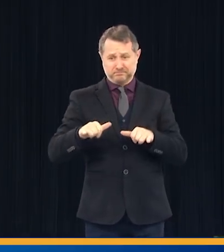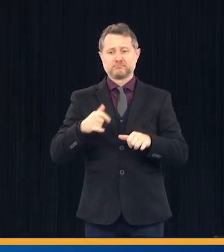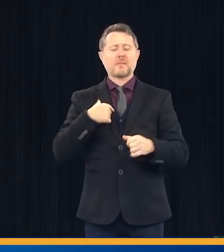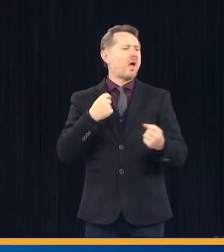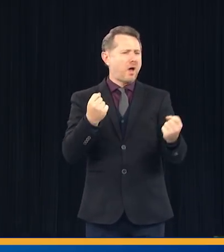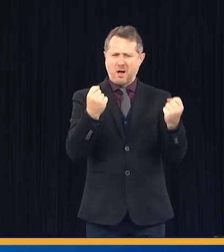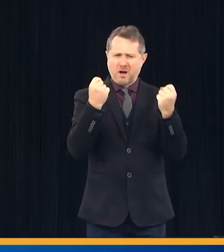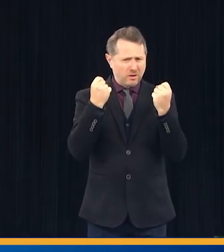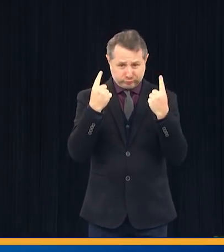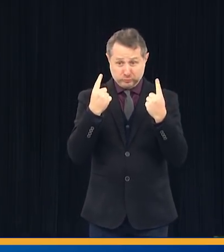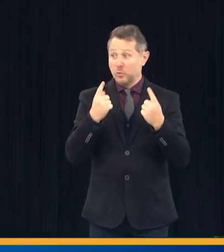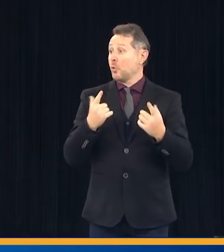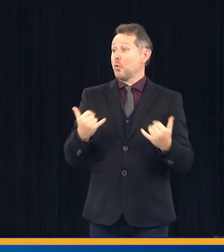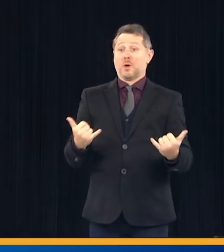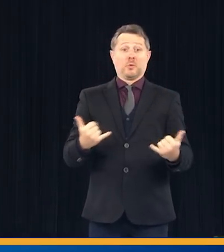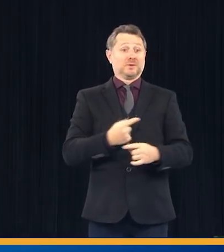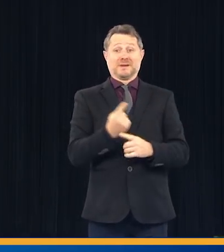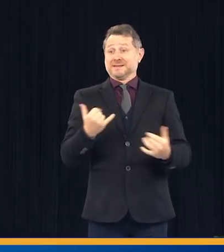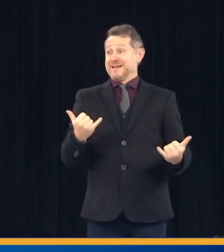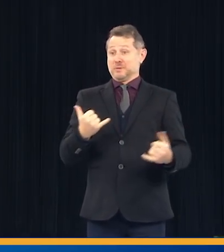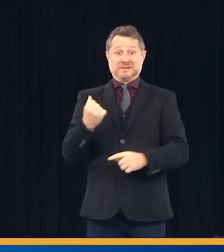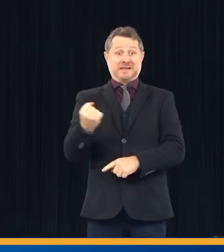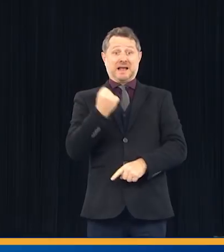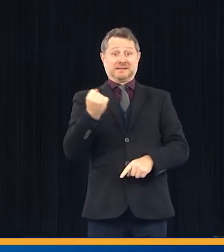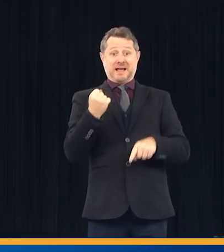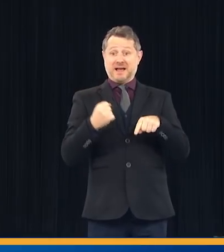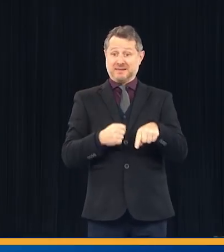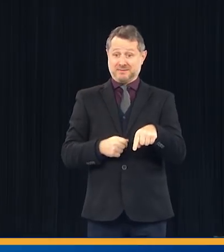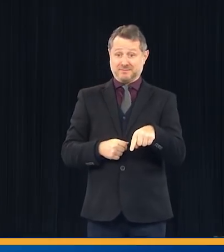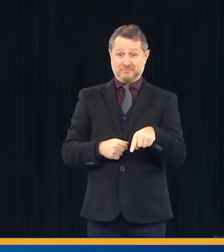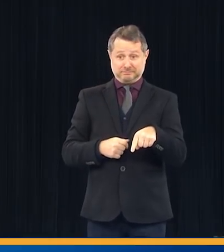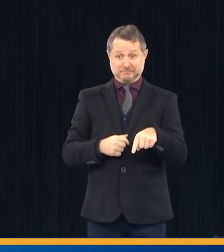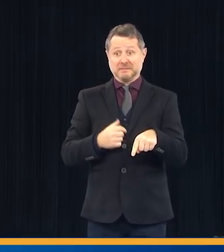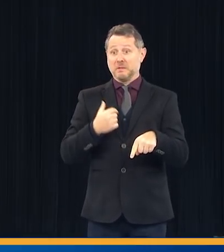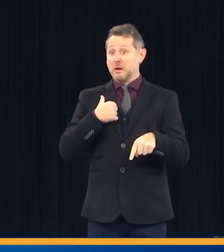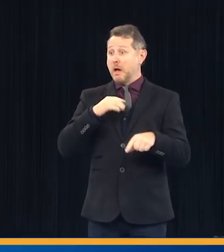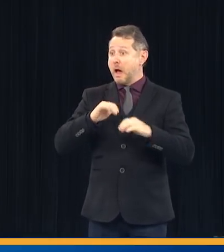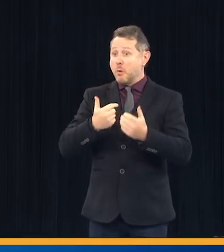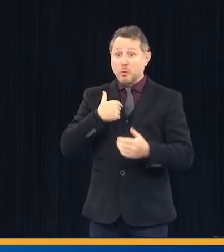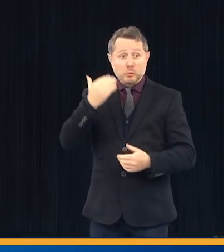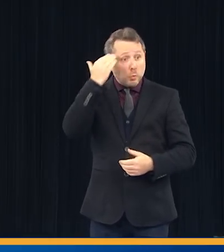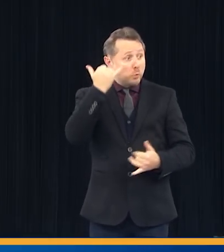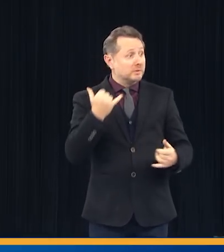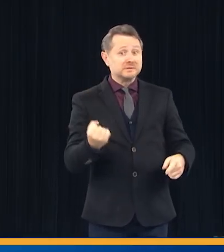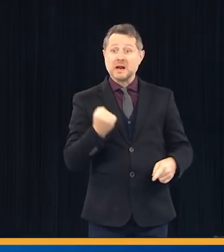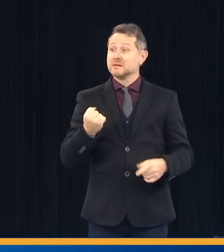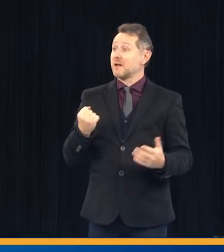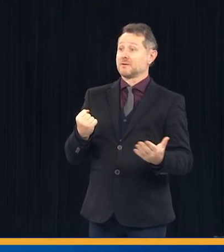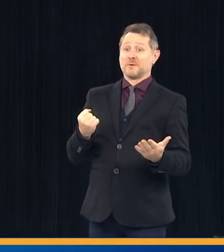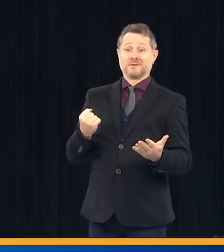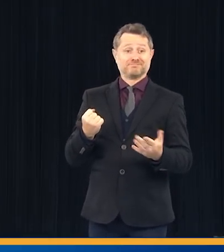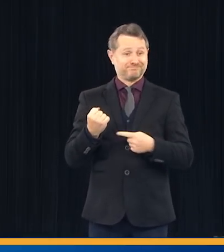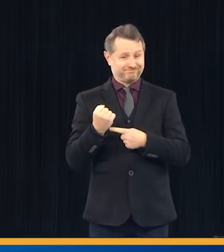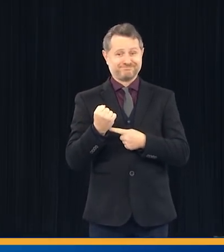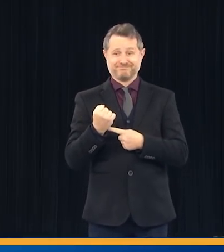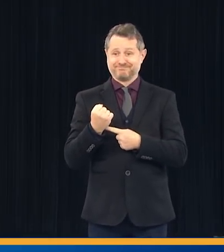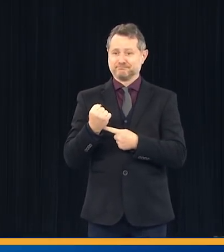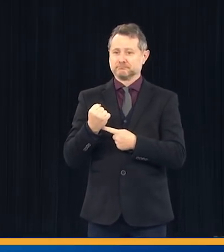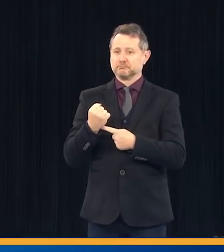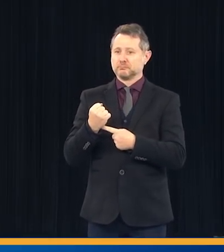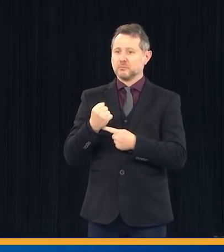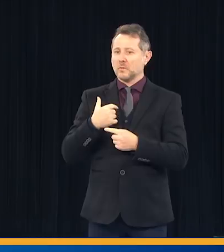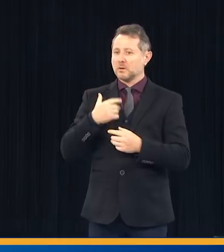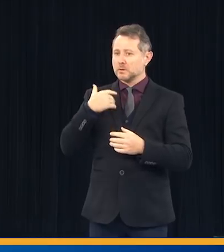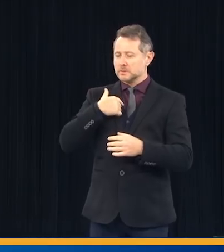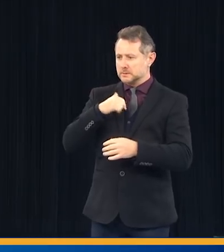is Saturday. You know how I know today is Saturday? Because my alarm clock said Saturday when I woke